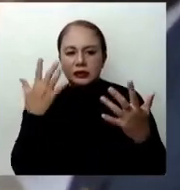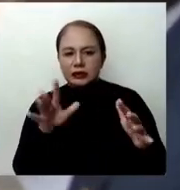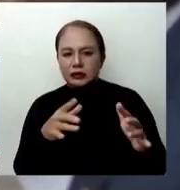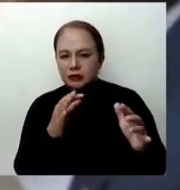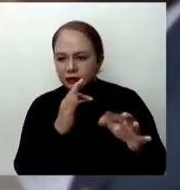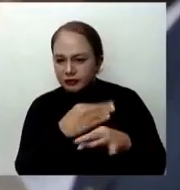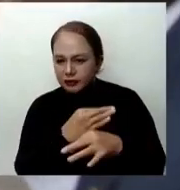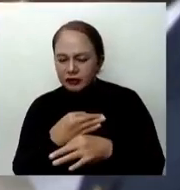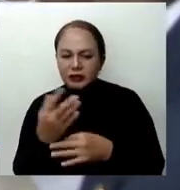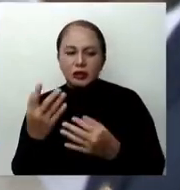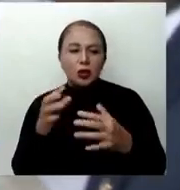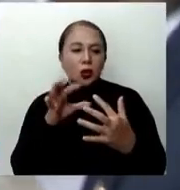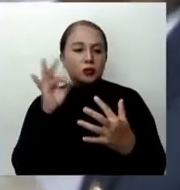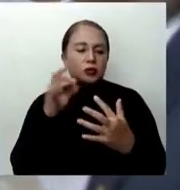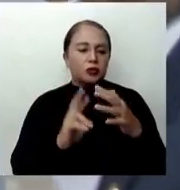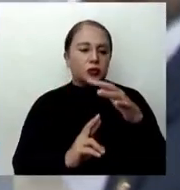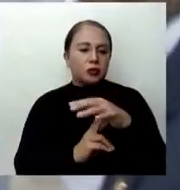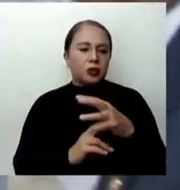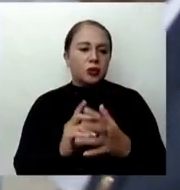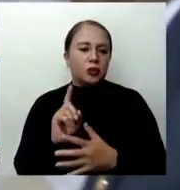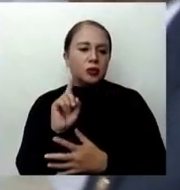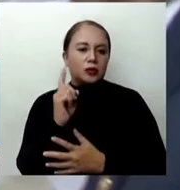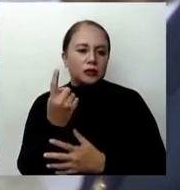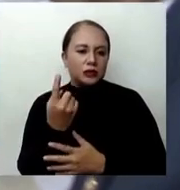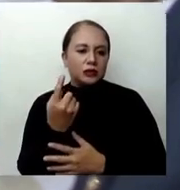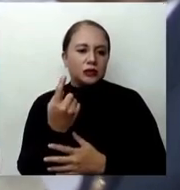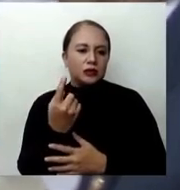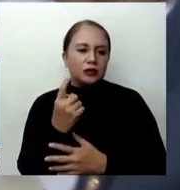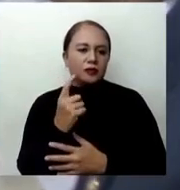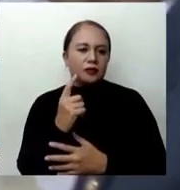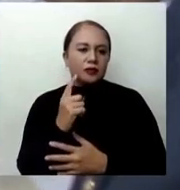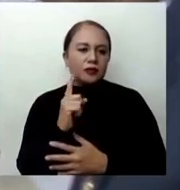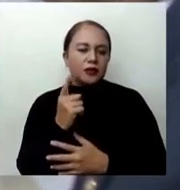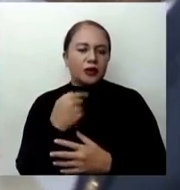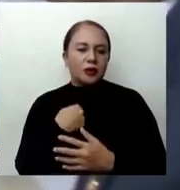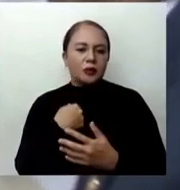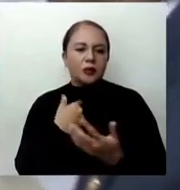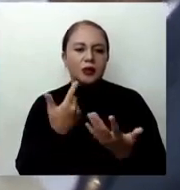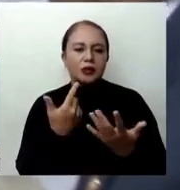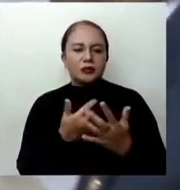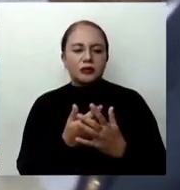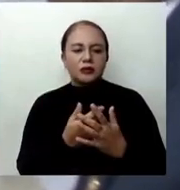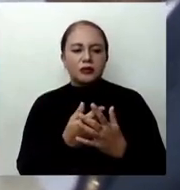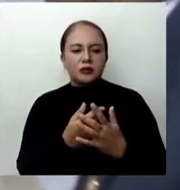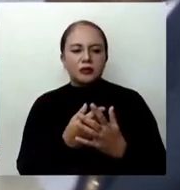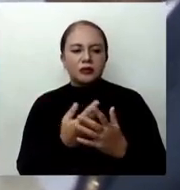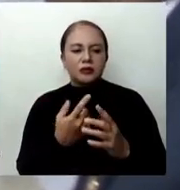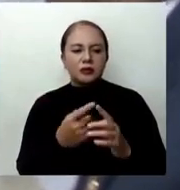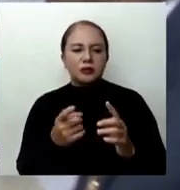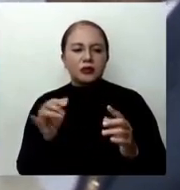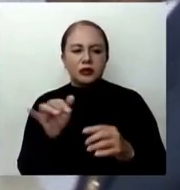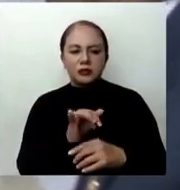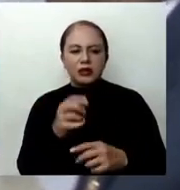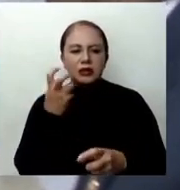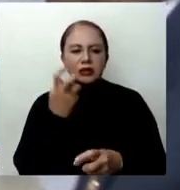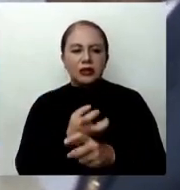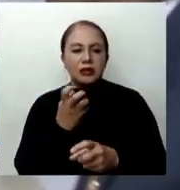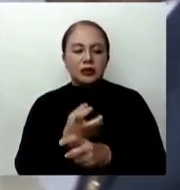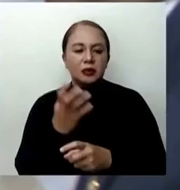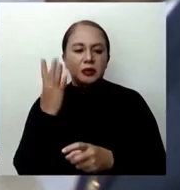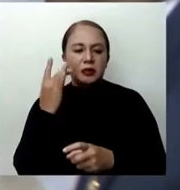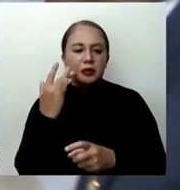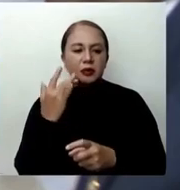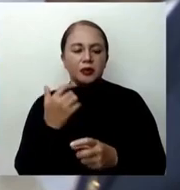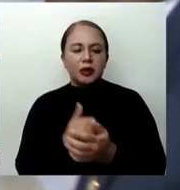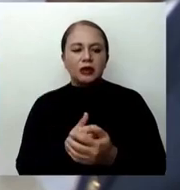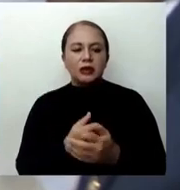optional retirement is only ano, yun ang medyo ano, decision ng sundalo yun eh. So yun din ang medyo mahirap kasi yung variable, pagka